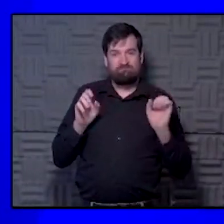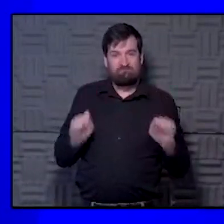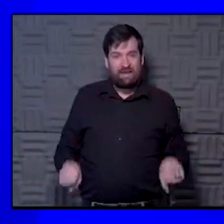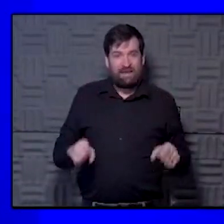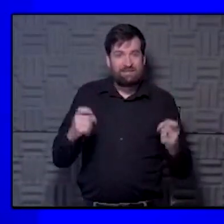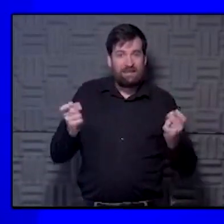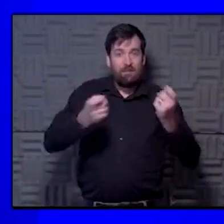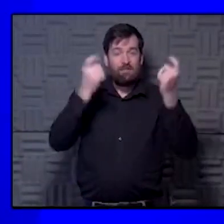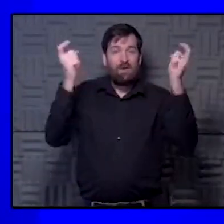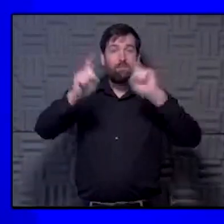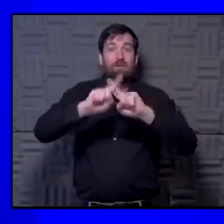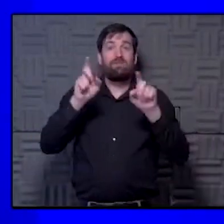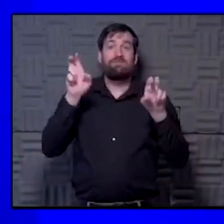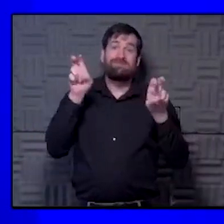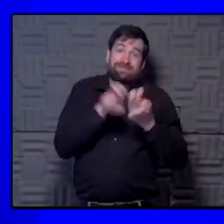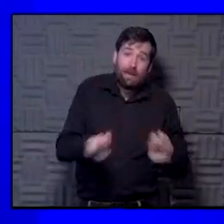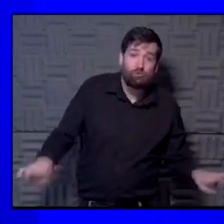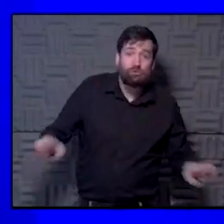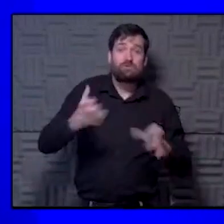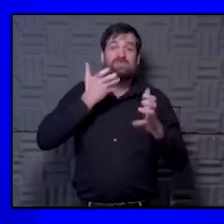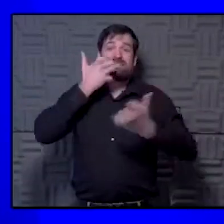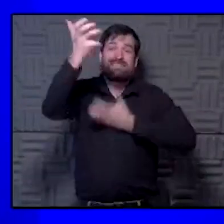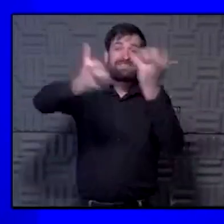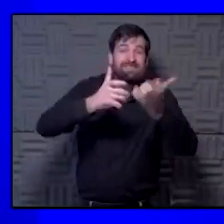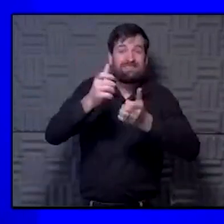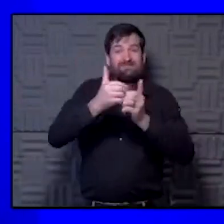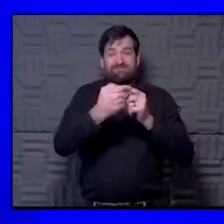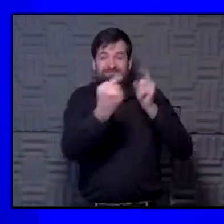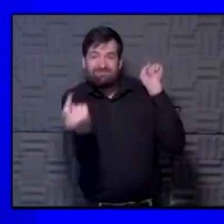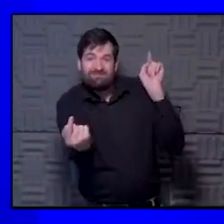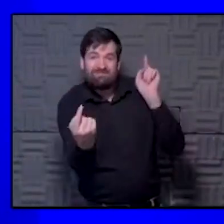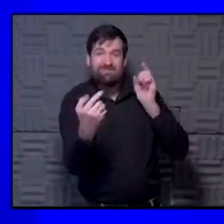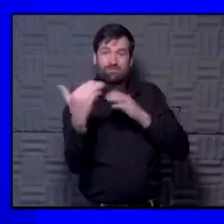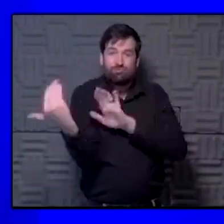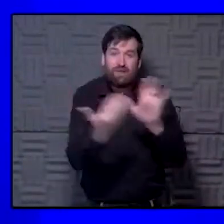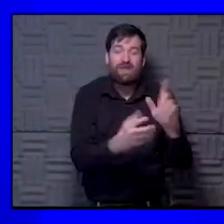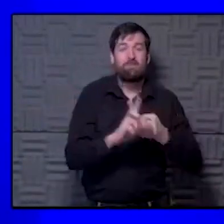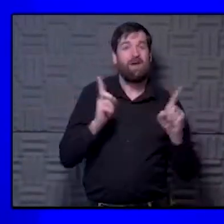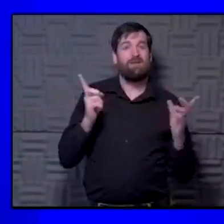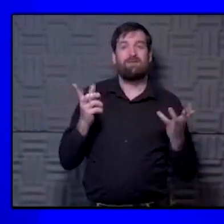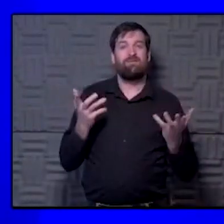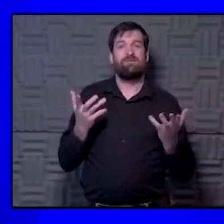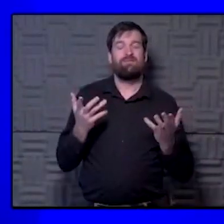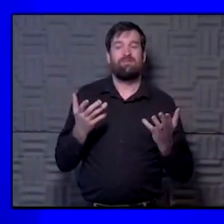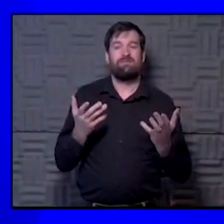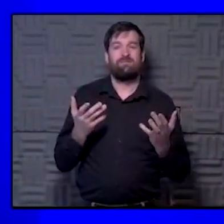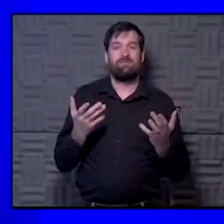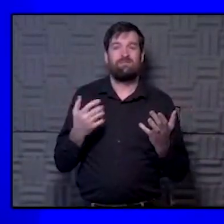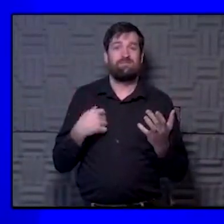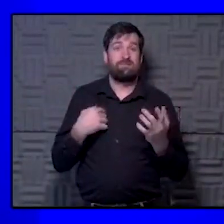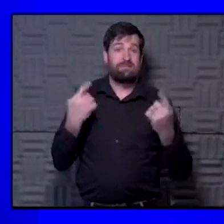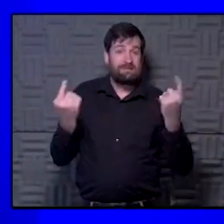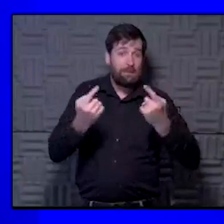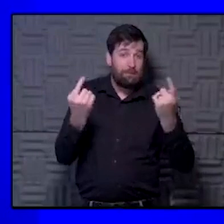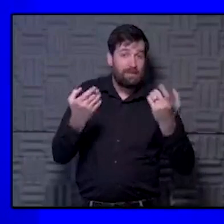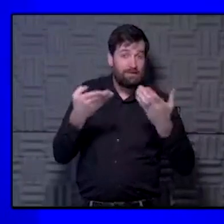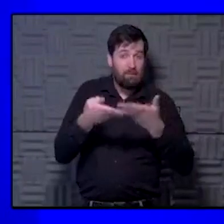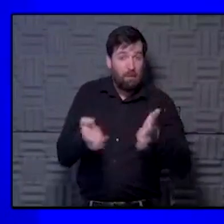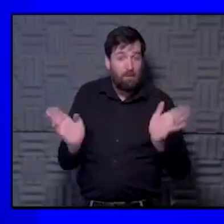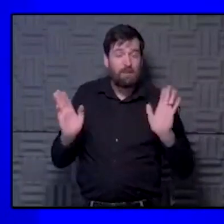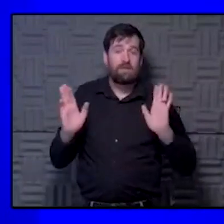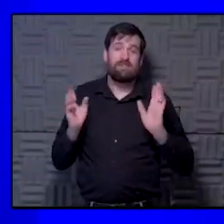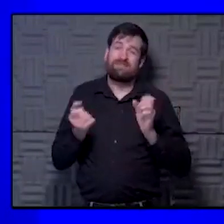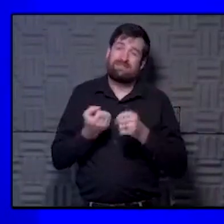people screaming on their couches or yelling across the street to their neighbors or things like that. But if, it's going to be something in public, then in the safest